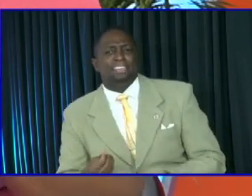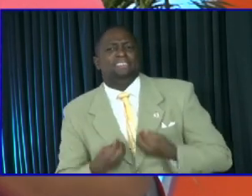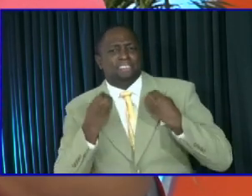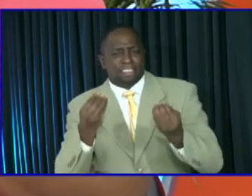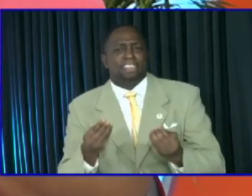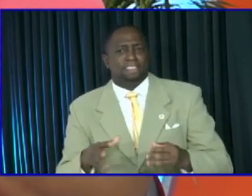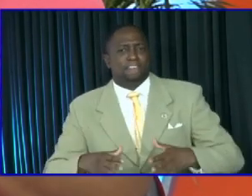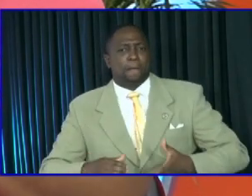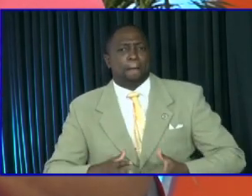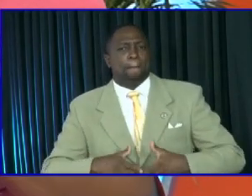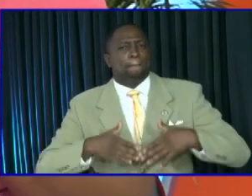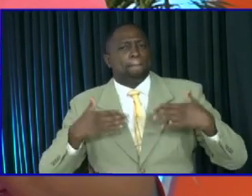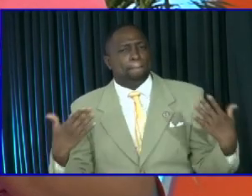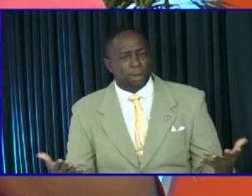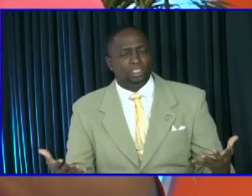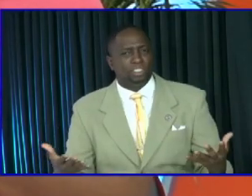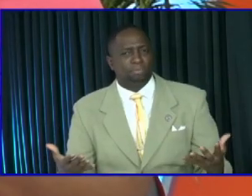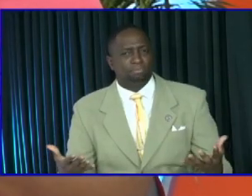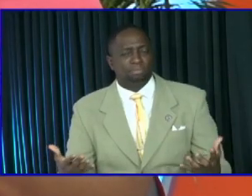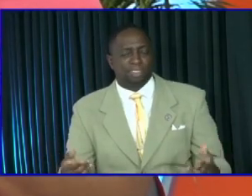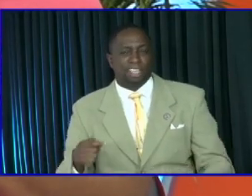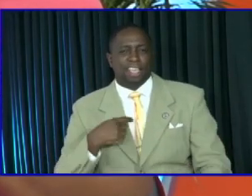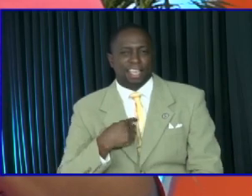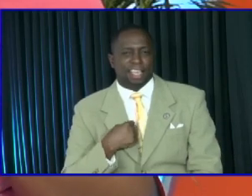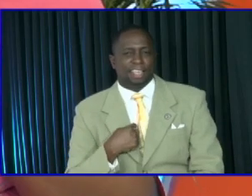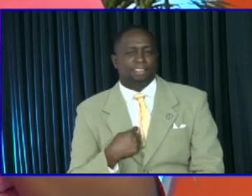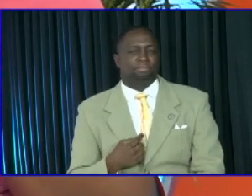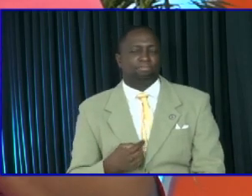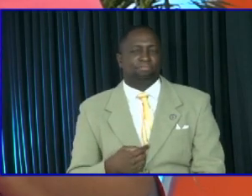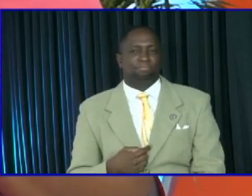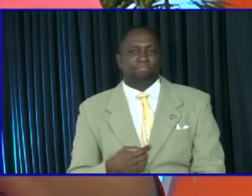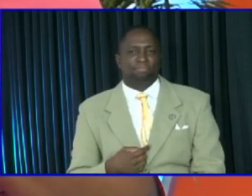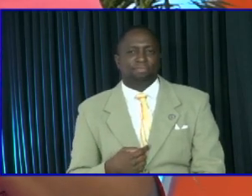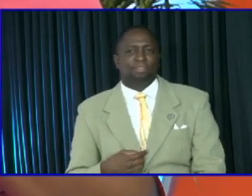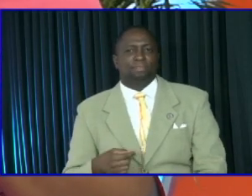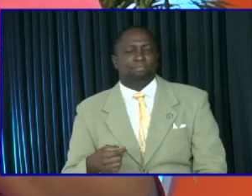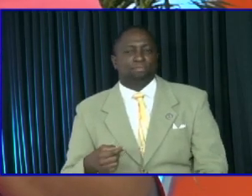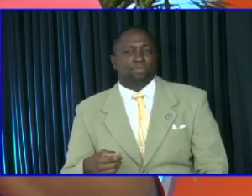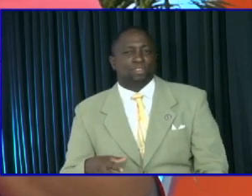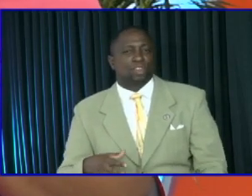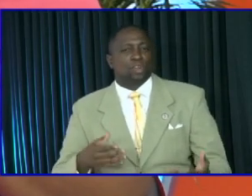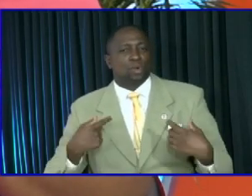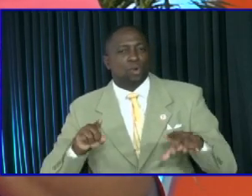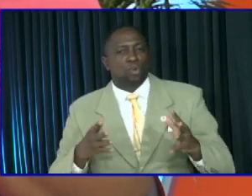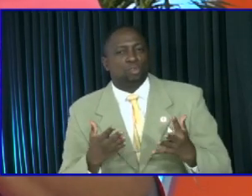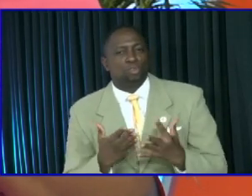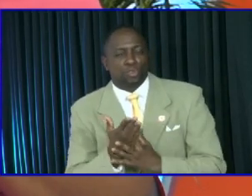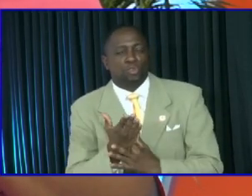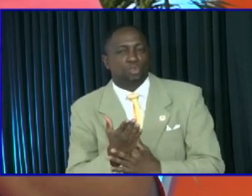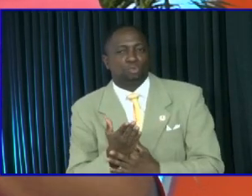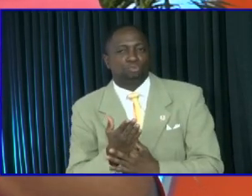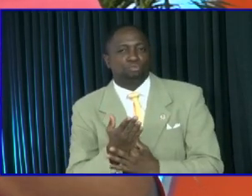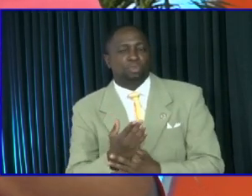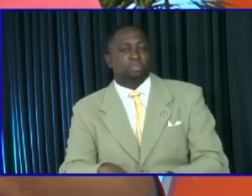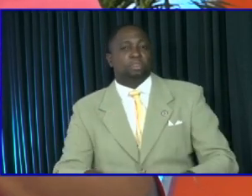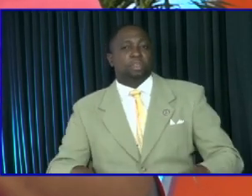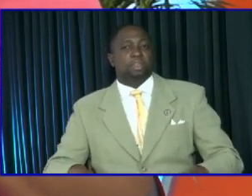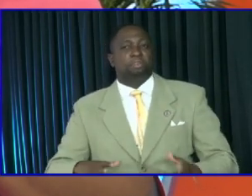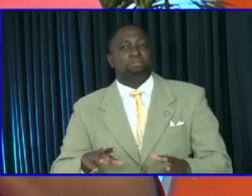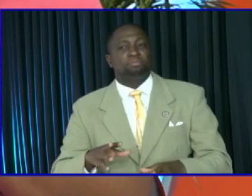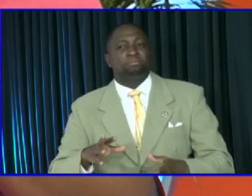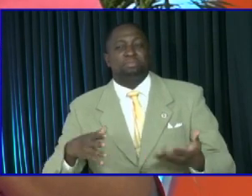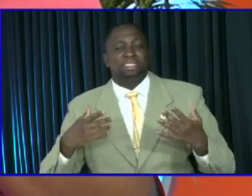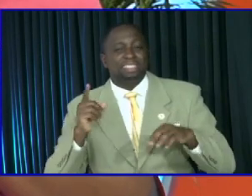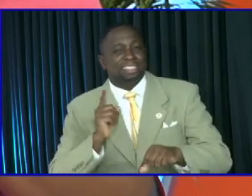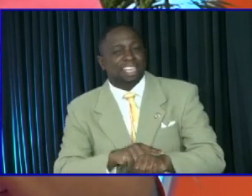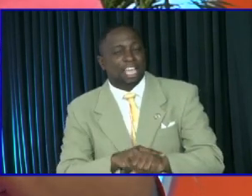to, I've decided to call it quits. I went through a series of depression. I